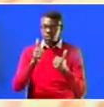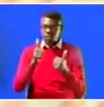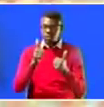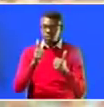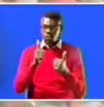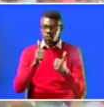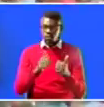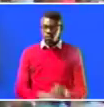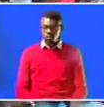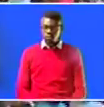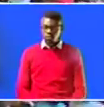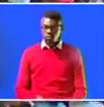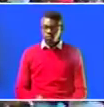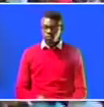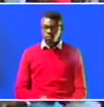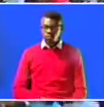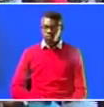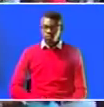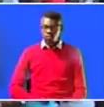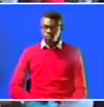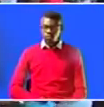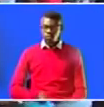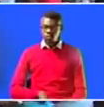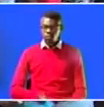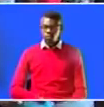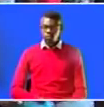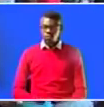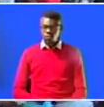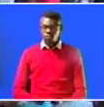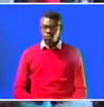heavenly road, Jesus is with me.